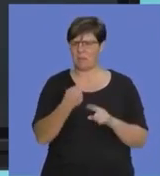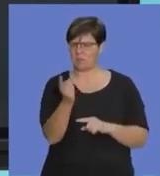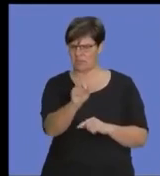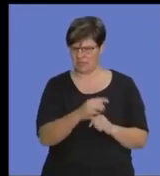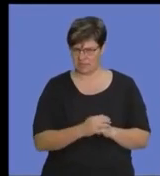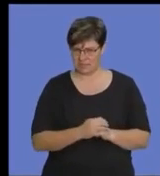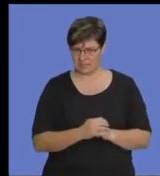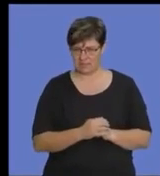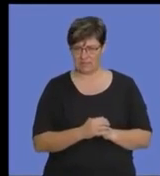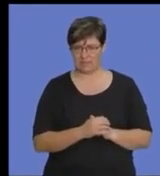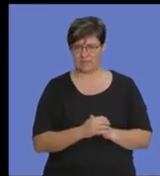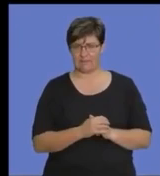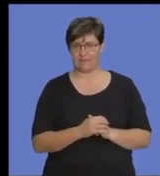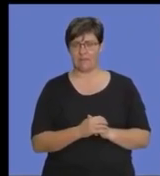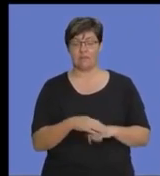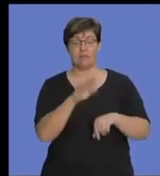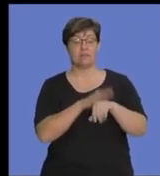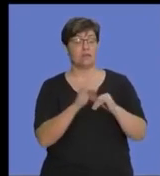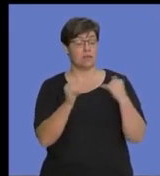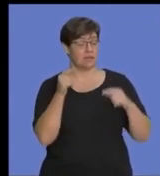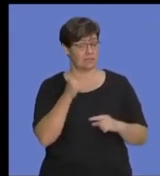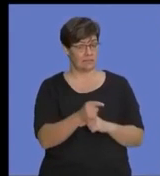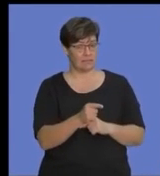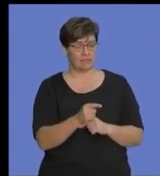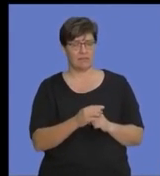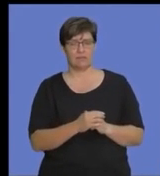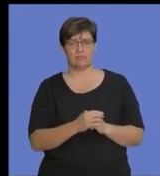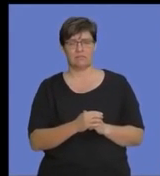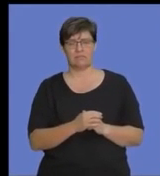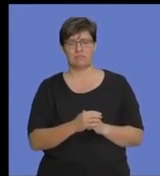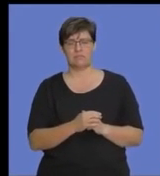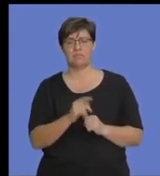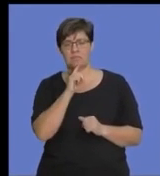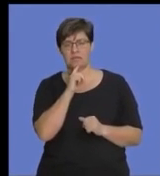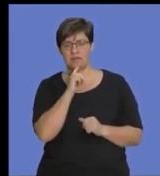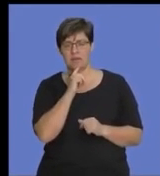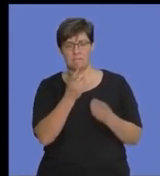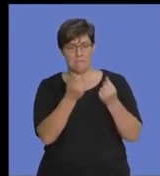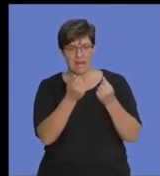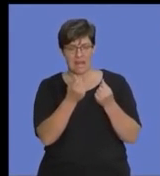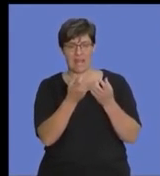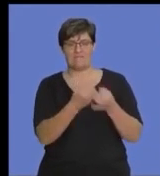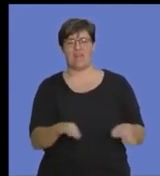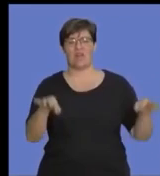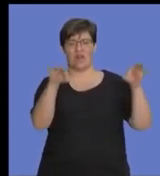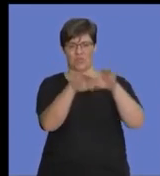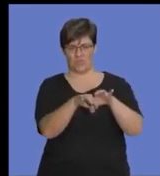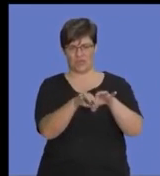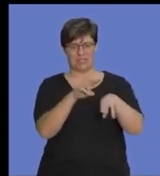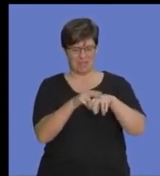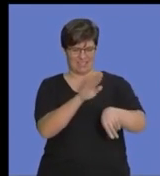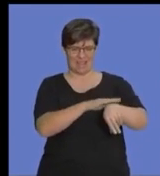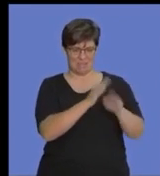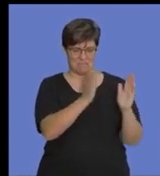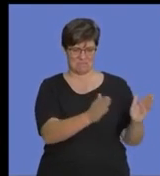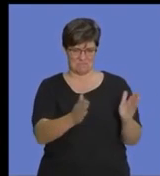about. Now with timelines, it talks about the time value of money. Time value of